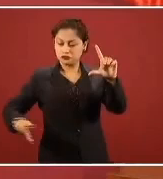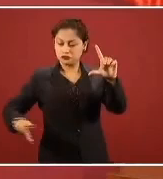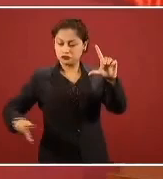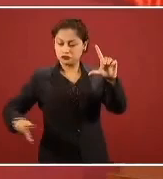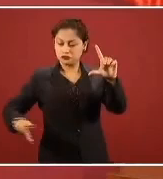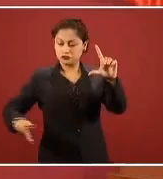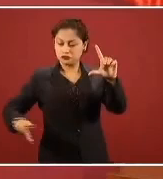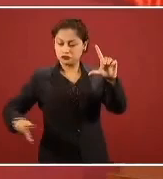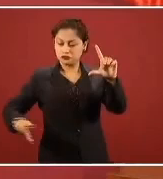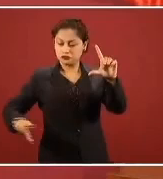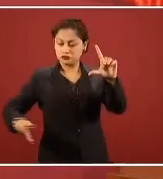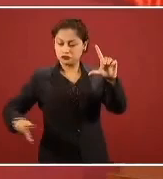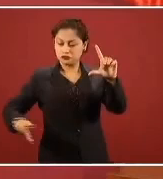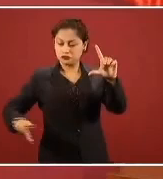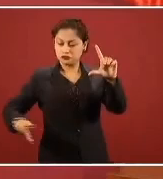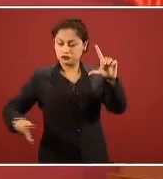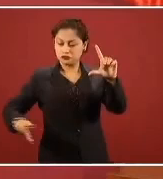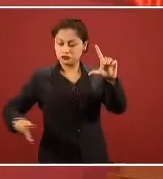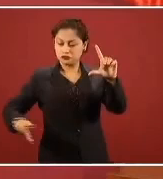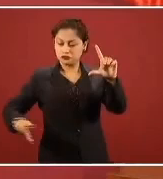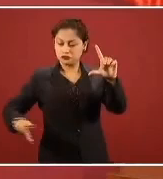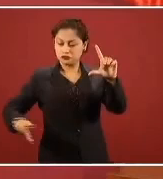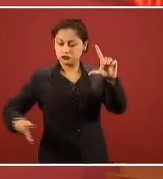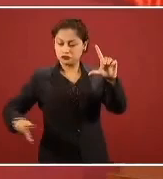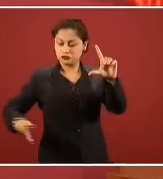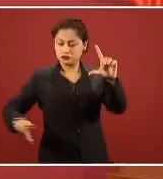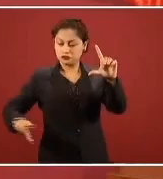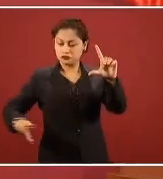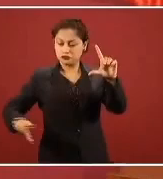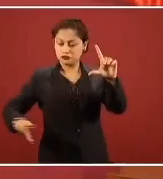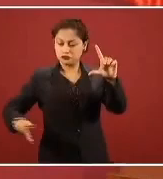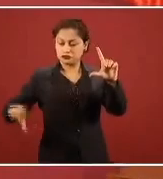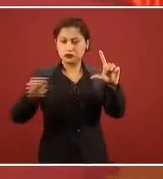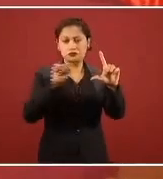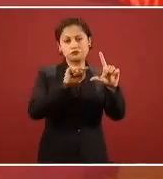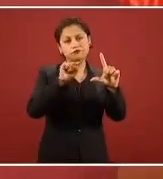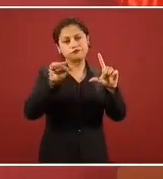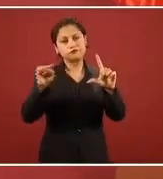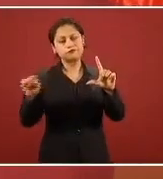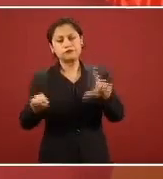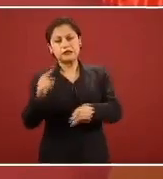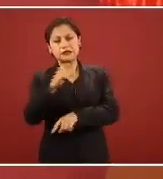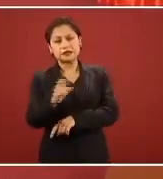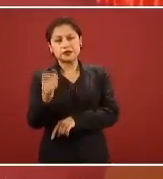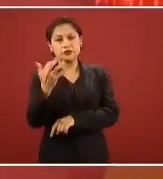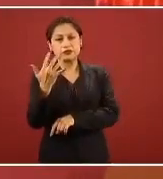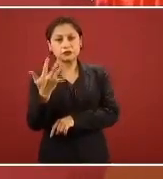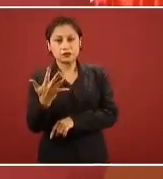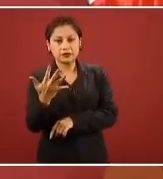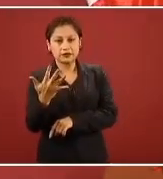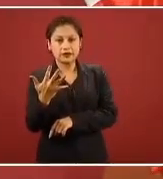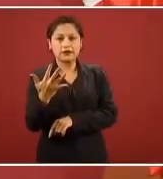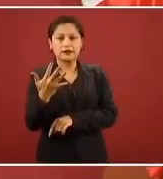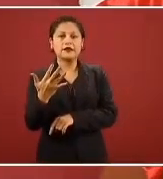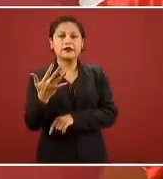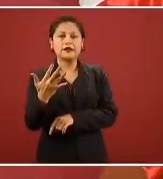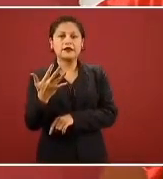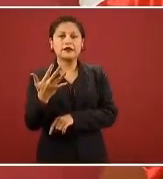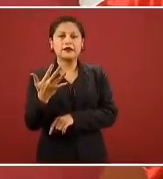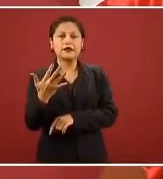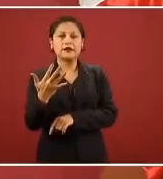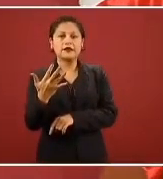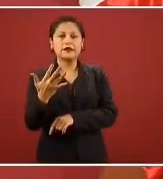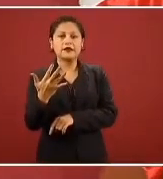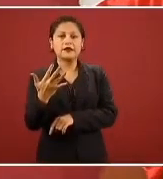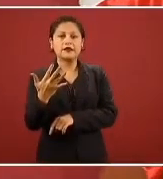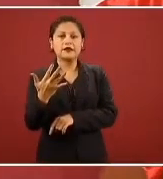150 regions of the country, and over 150 regions of the country. Las 260 regiones que...